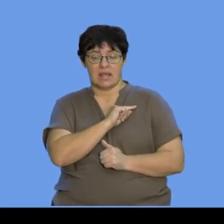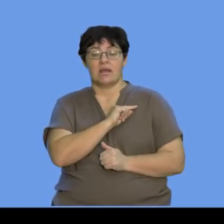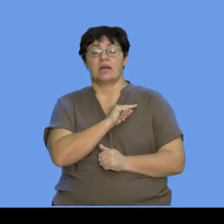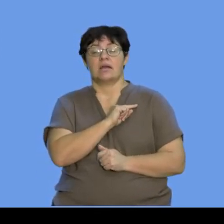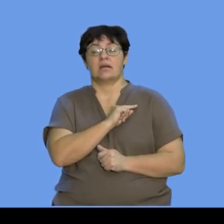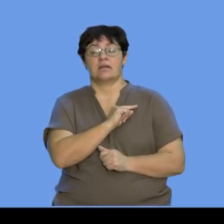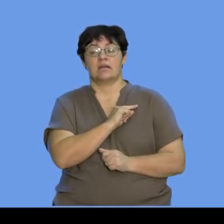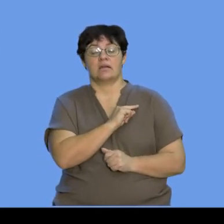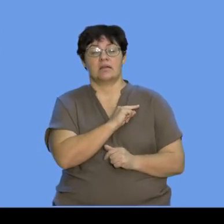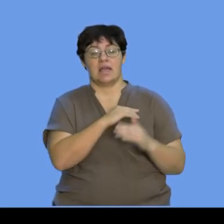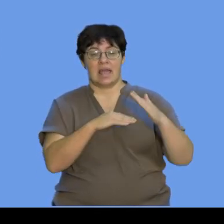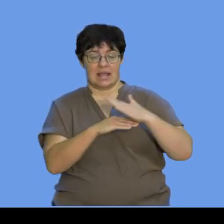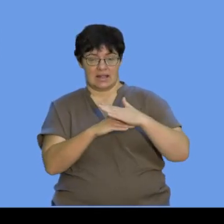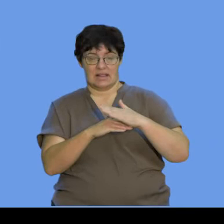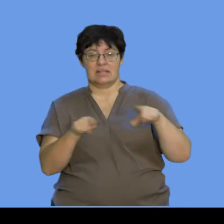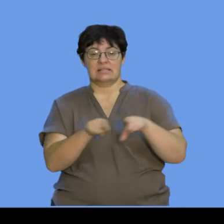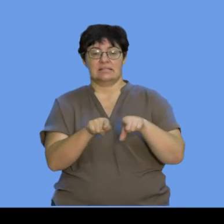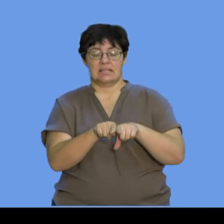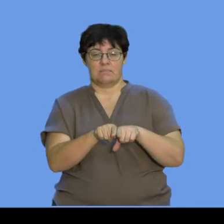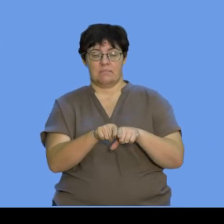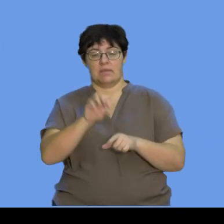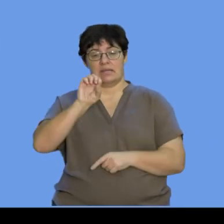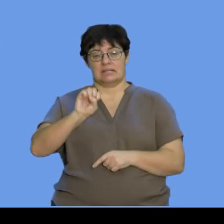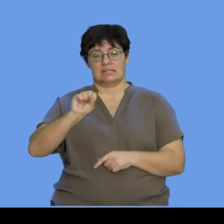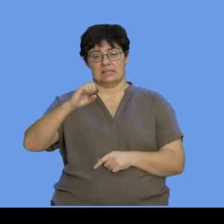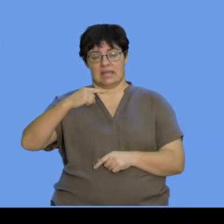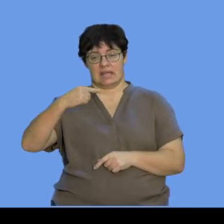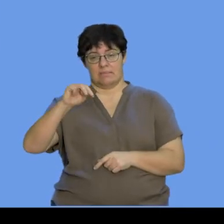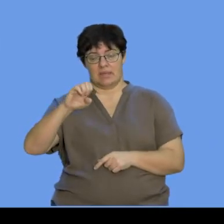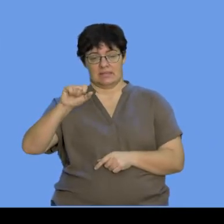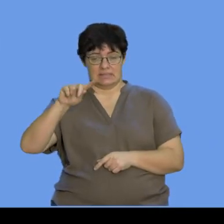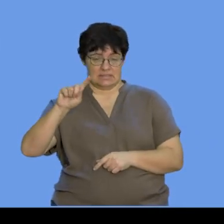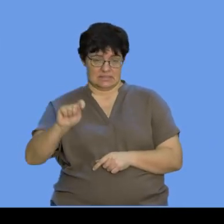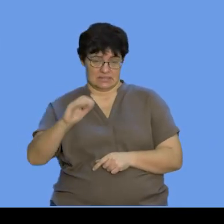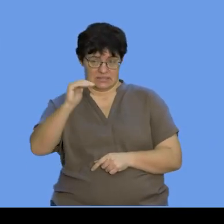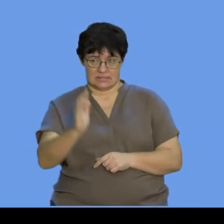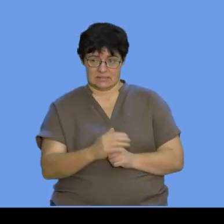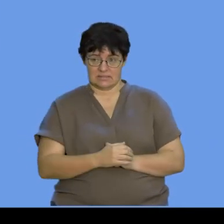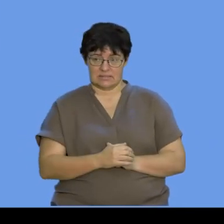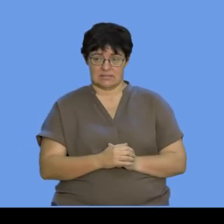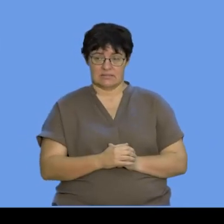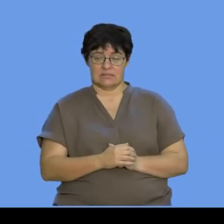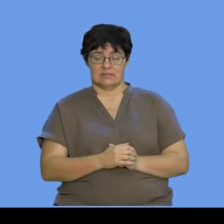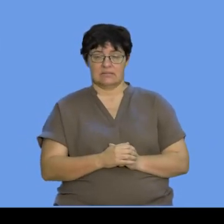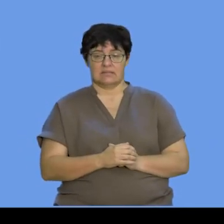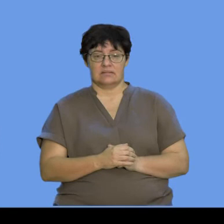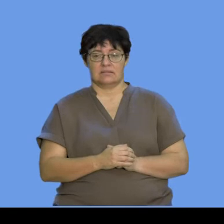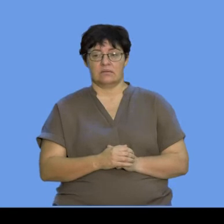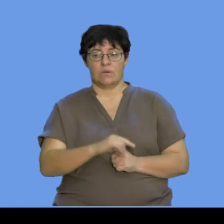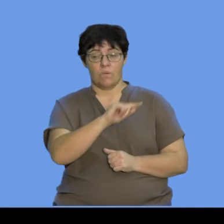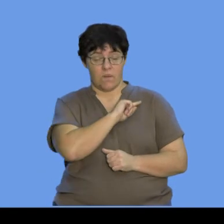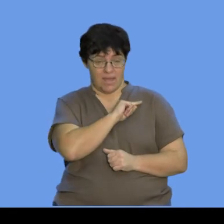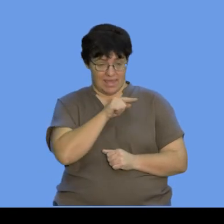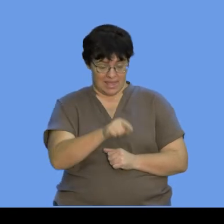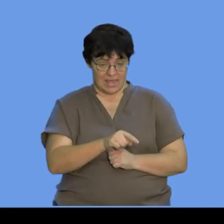be because angles in the same segment, right? Same seg. And then because